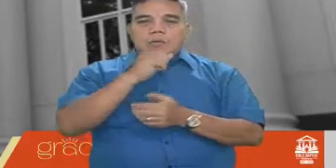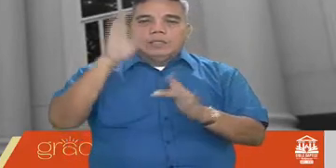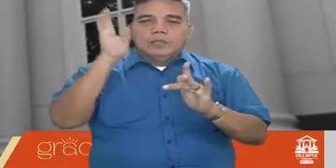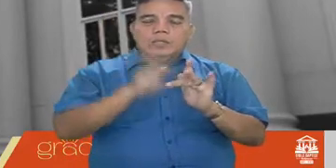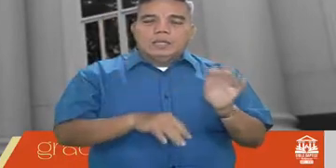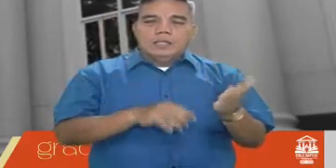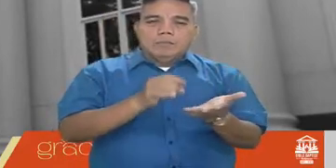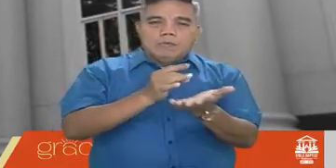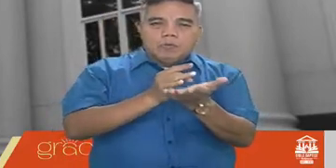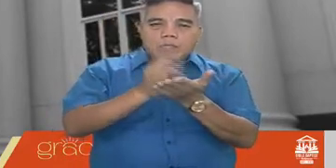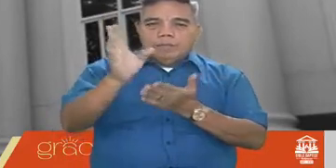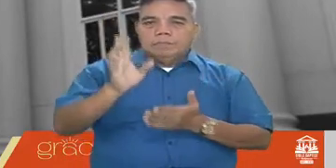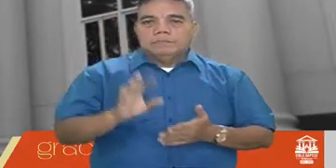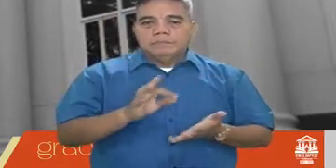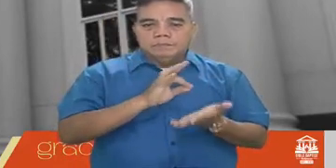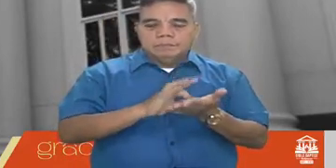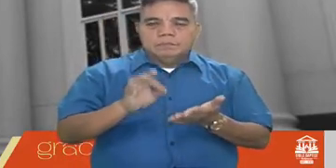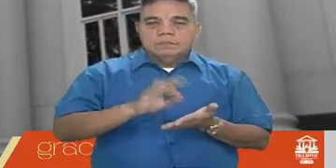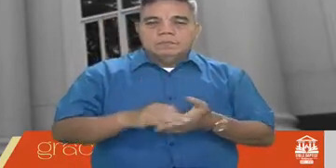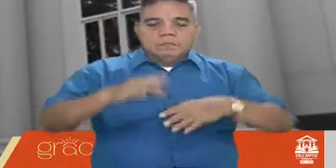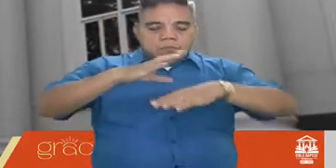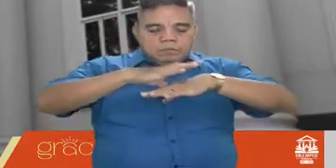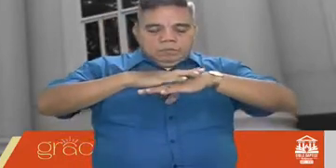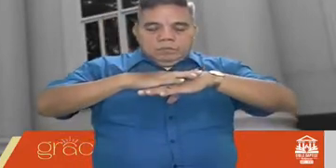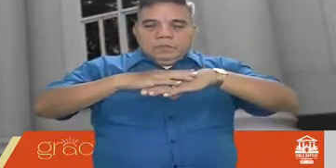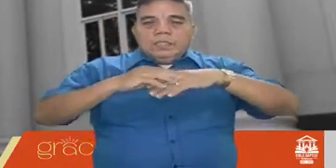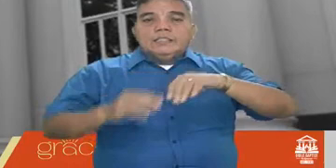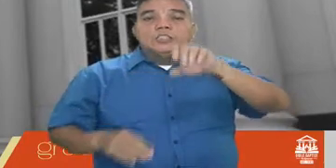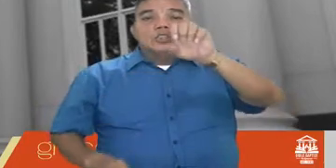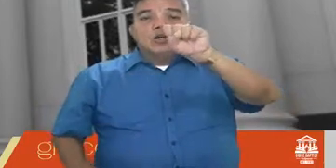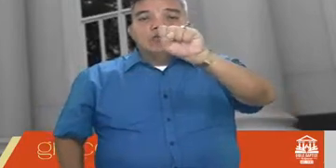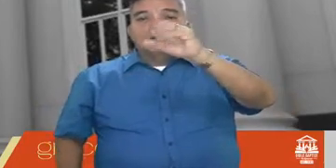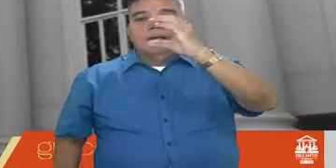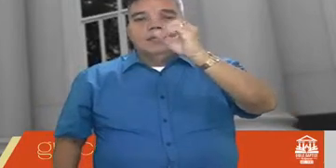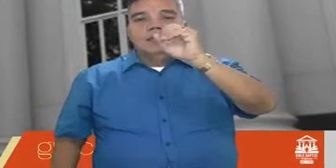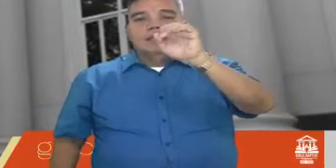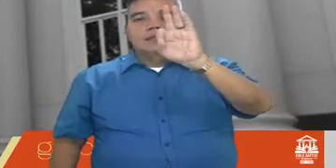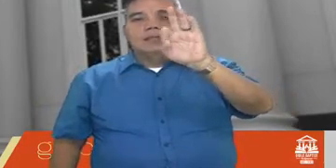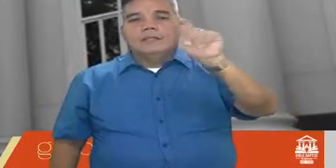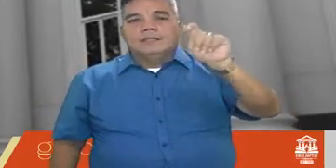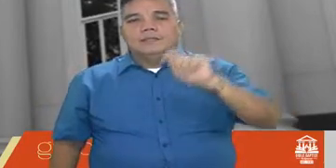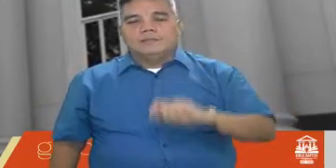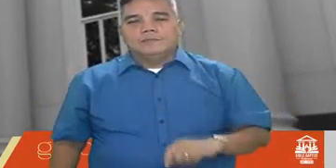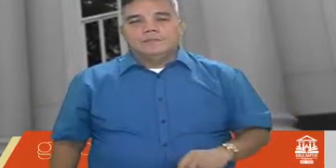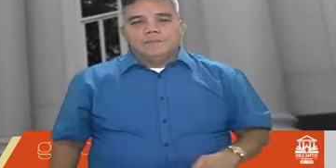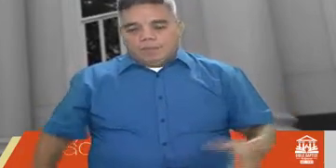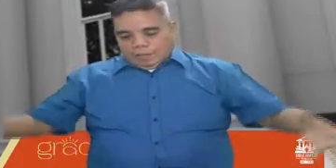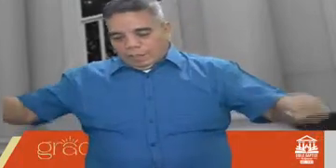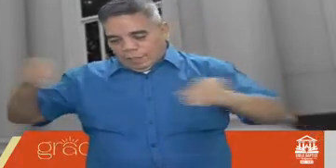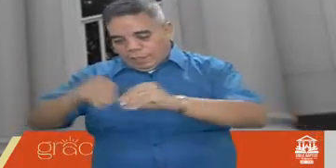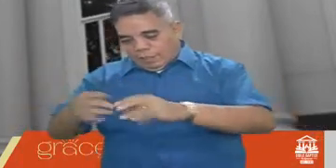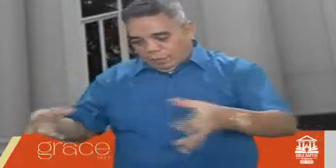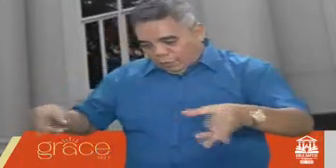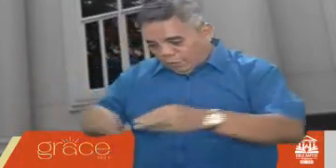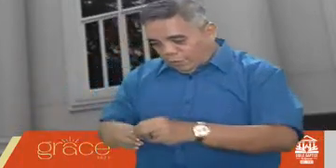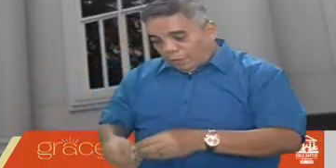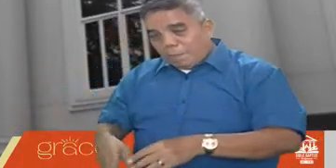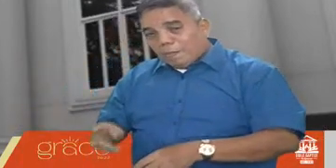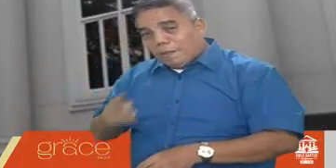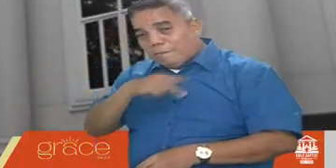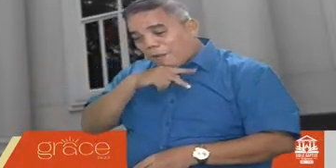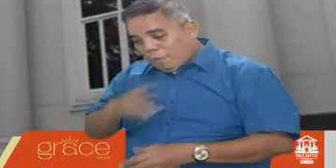cannot forgive. Kay kanang tender humok ba? Lata na to ang putsiro para mahumok porting